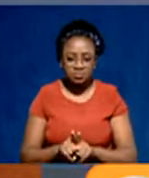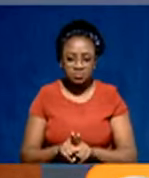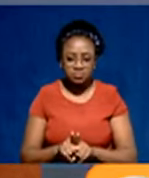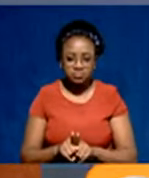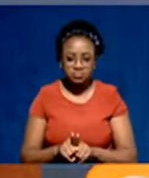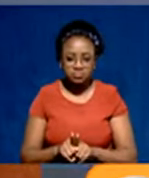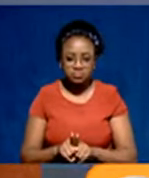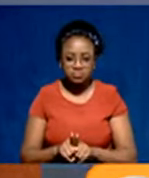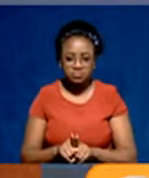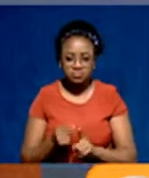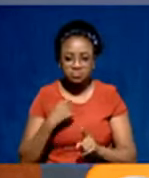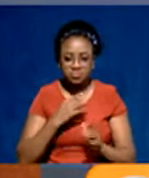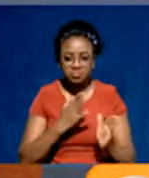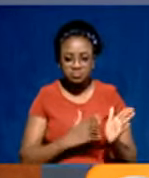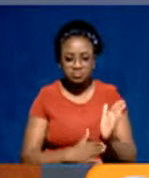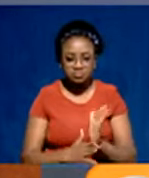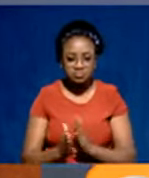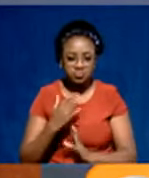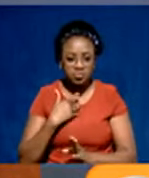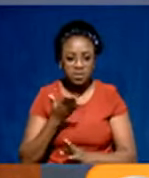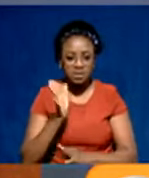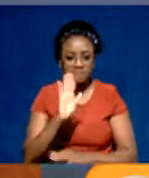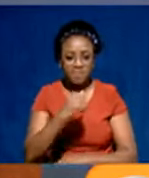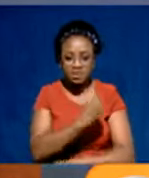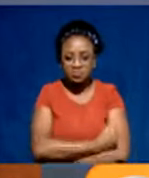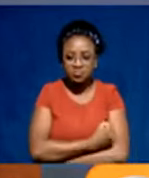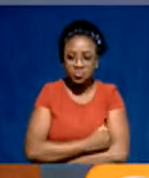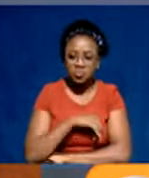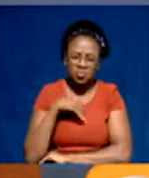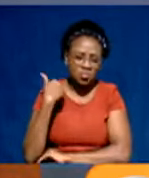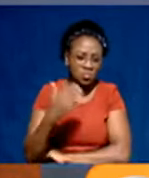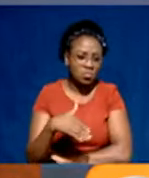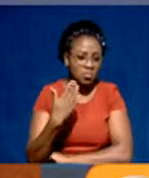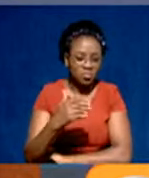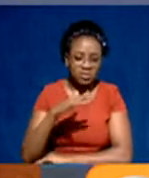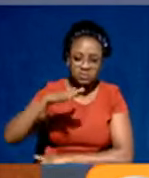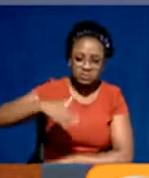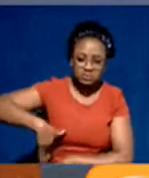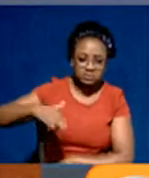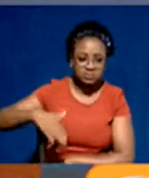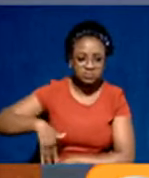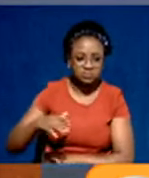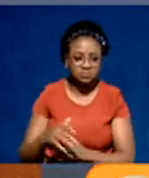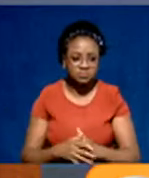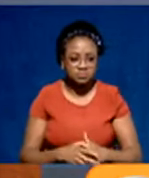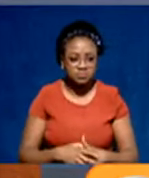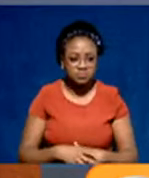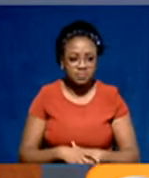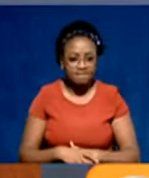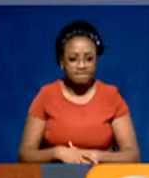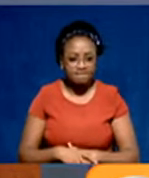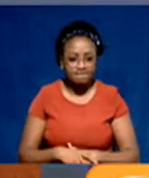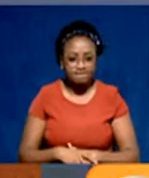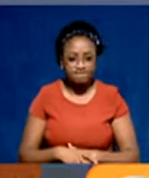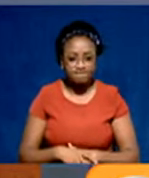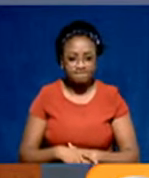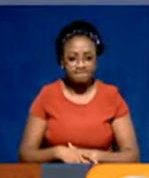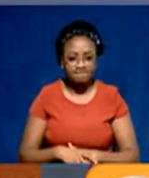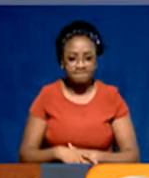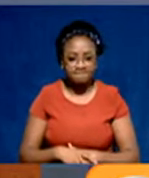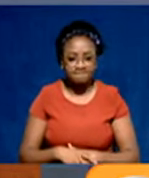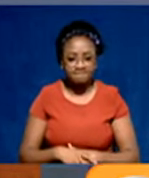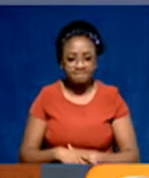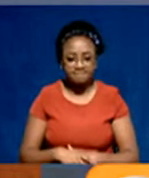my preparation to go back to school was always delayed. In fact, in my whole of high school, I think